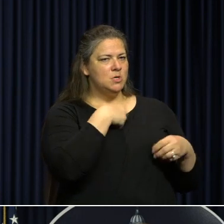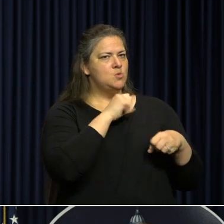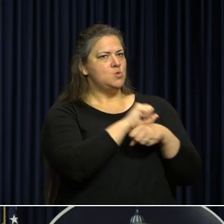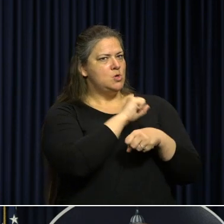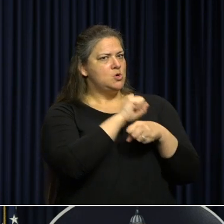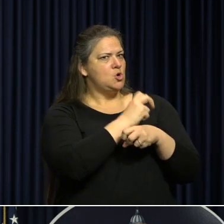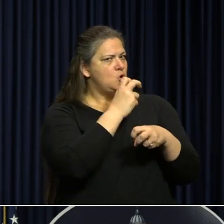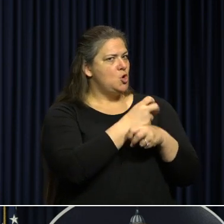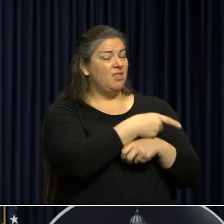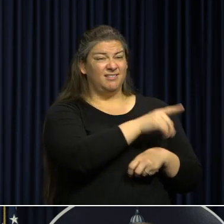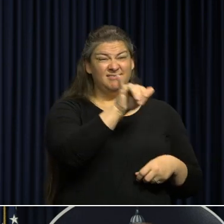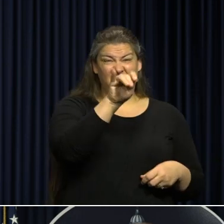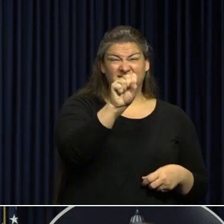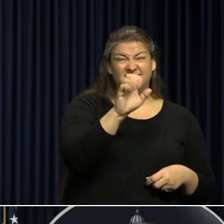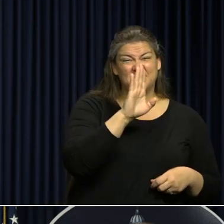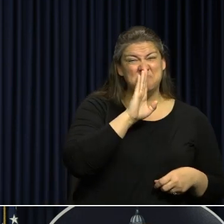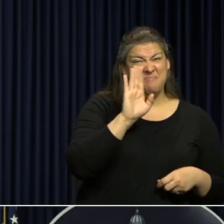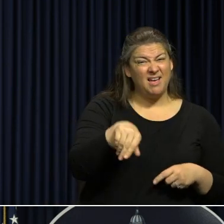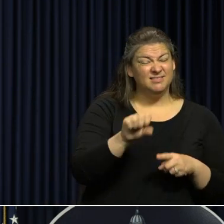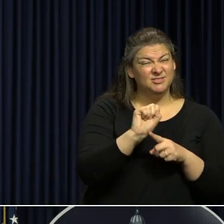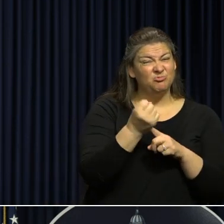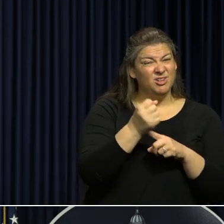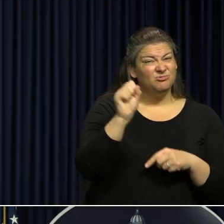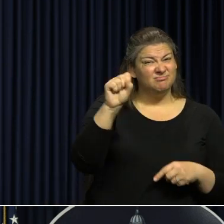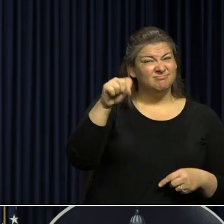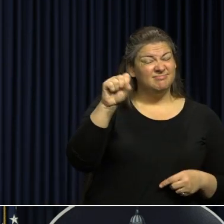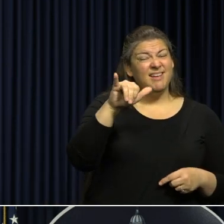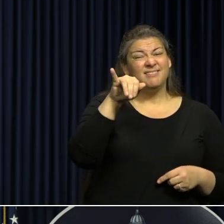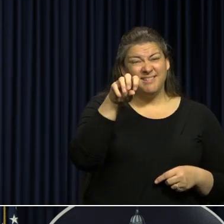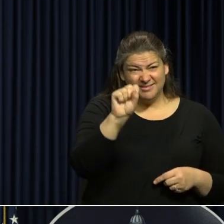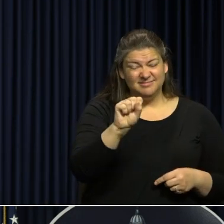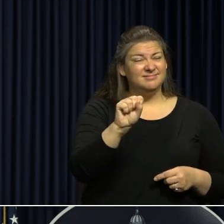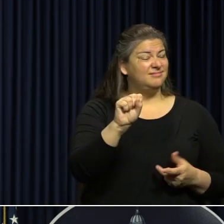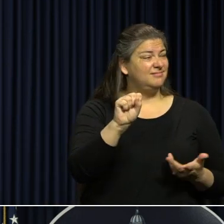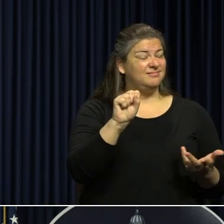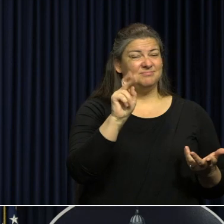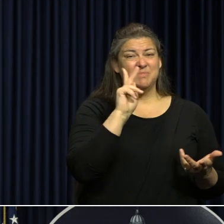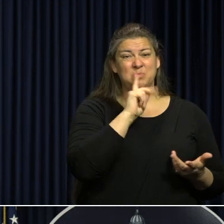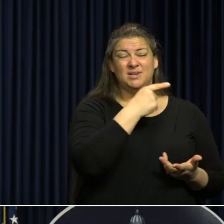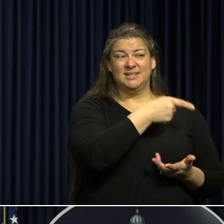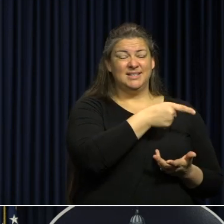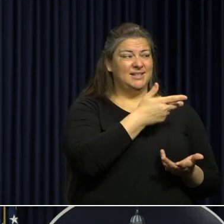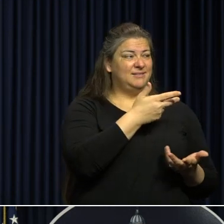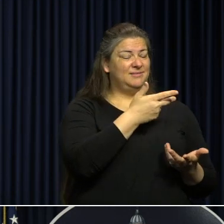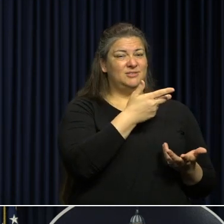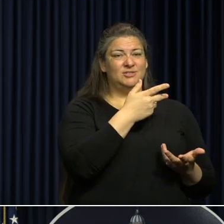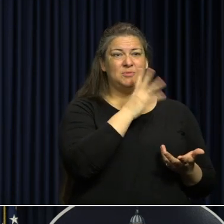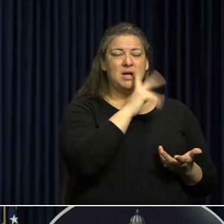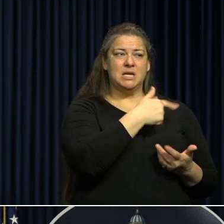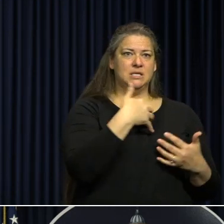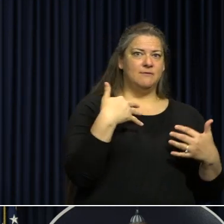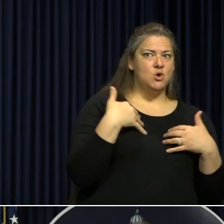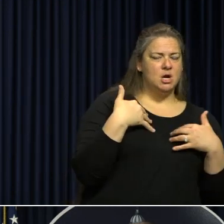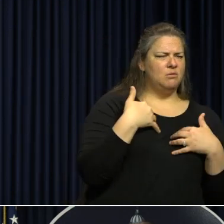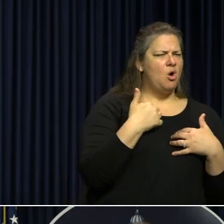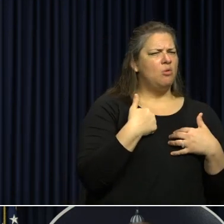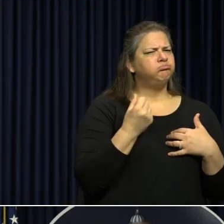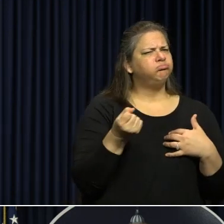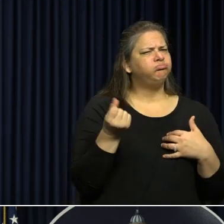hard there. Yes, it is a bad situation. And yes, those that are talking about being afraid, I